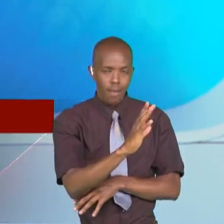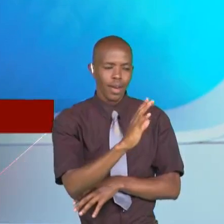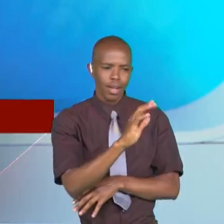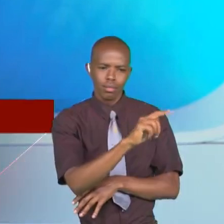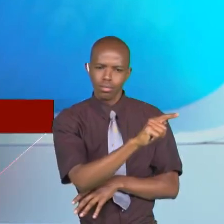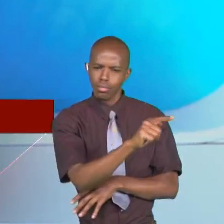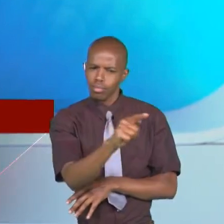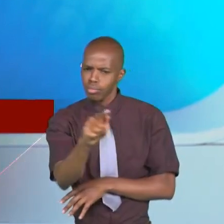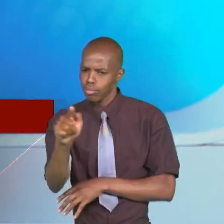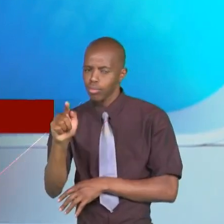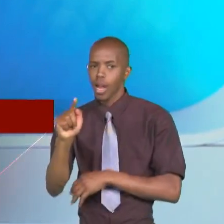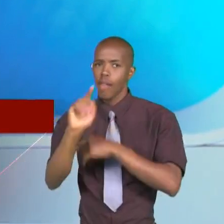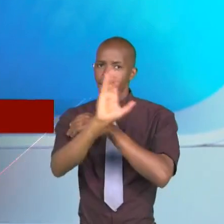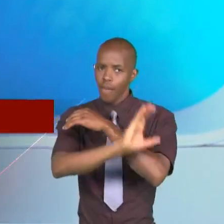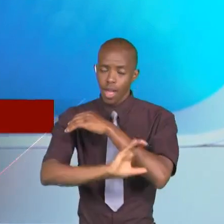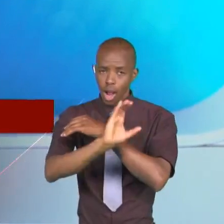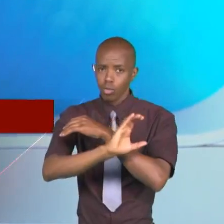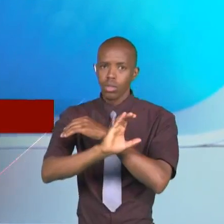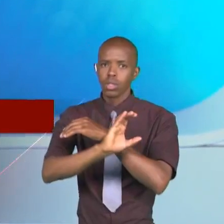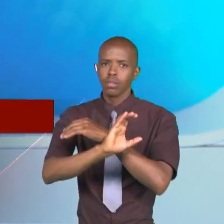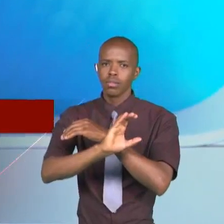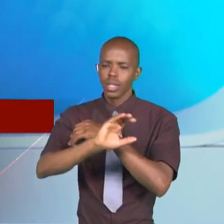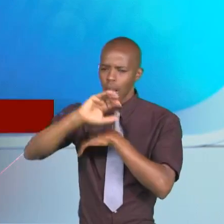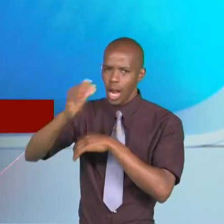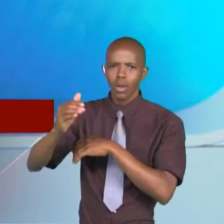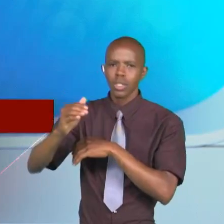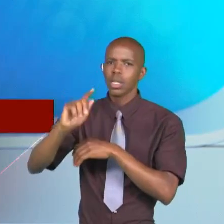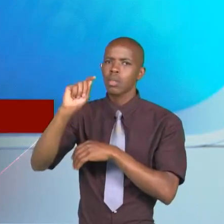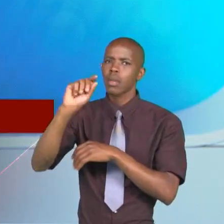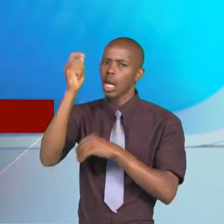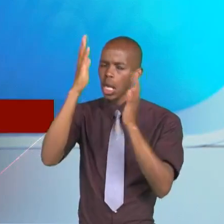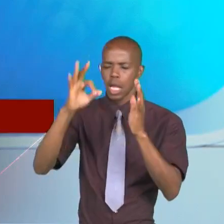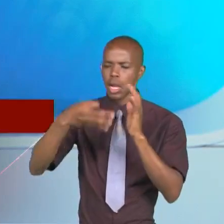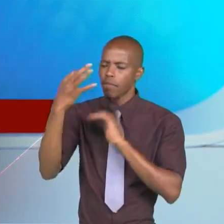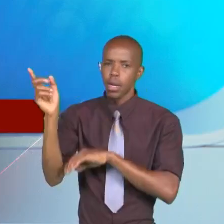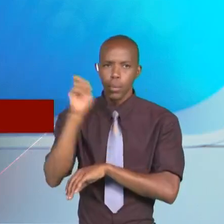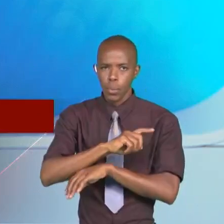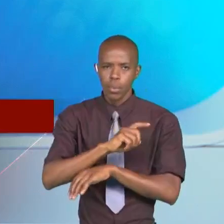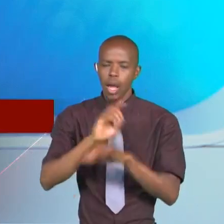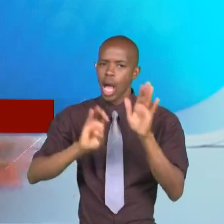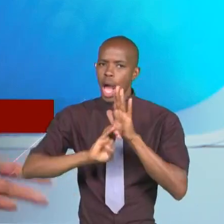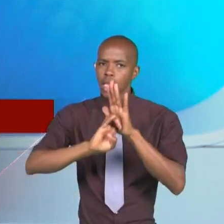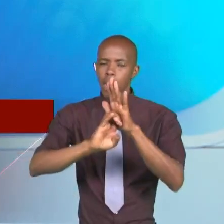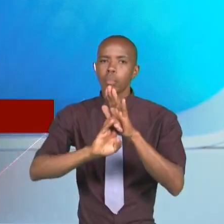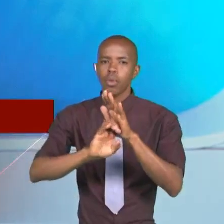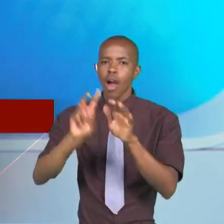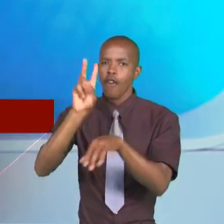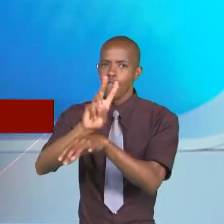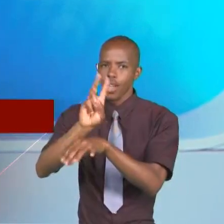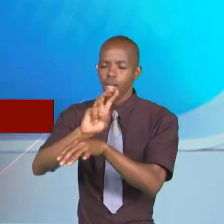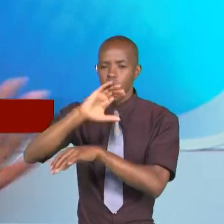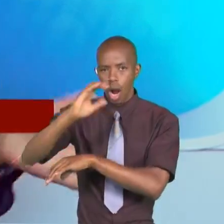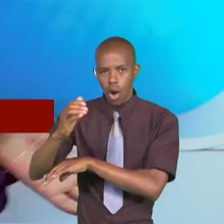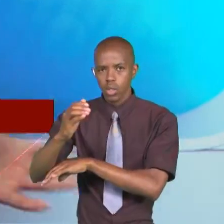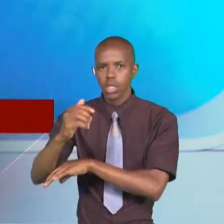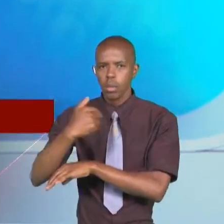country have really, in quite a number of counties, have really let down their people. I'll give you a case study of Vihiga County, which is where I come from and where I